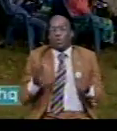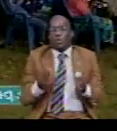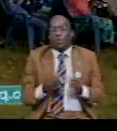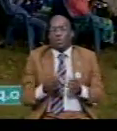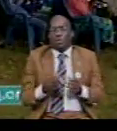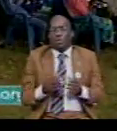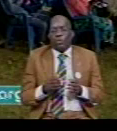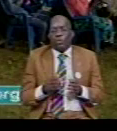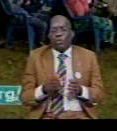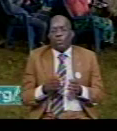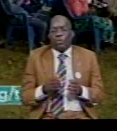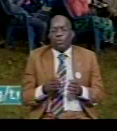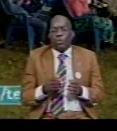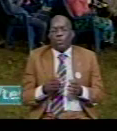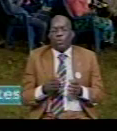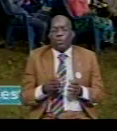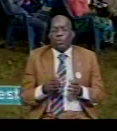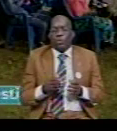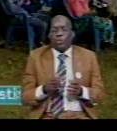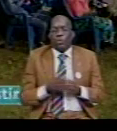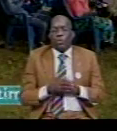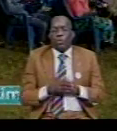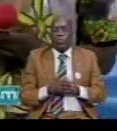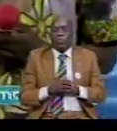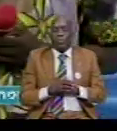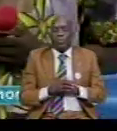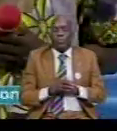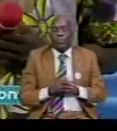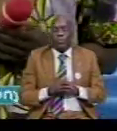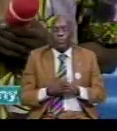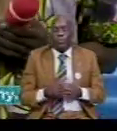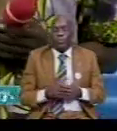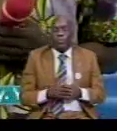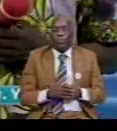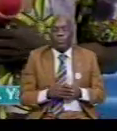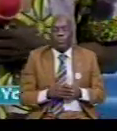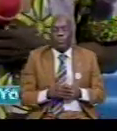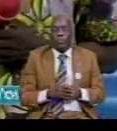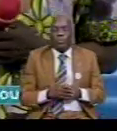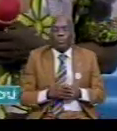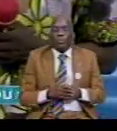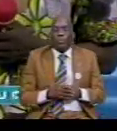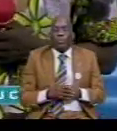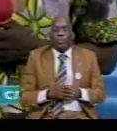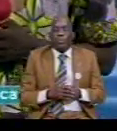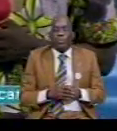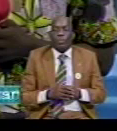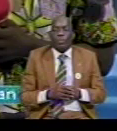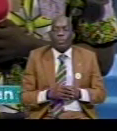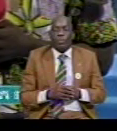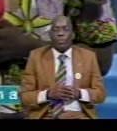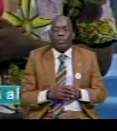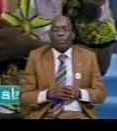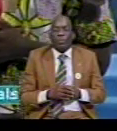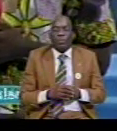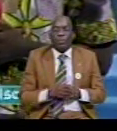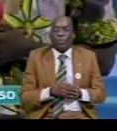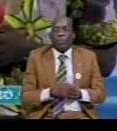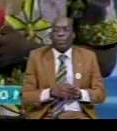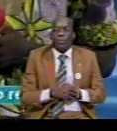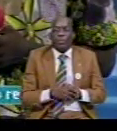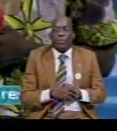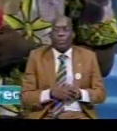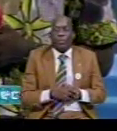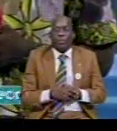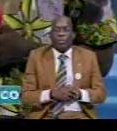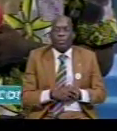Akoride has just testified. He came from Ibadan when he heard about this GCK program that Abba is